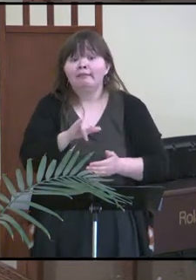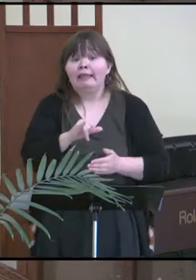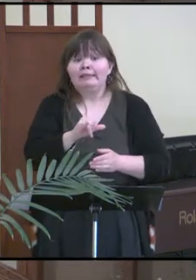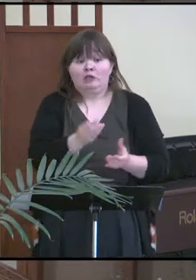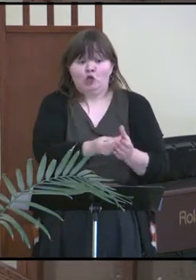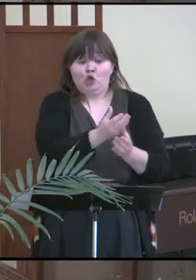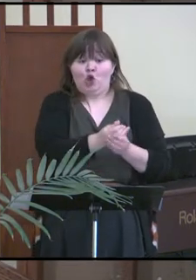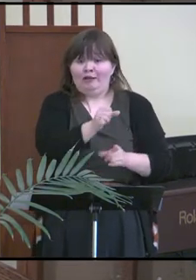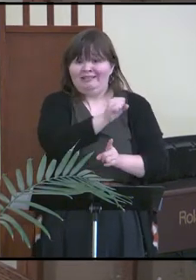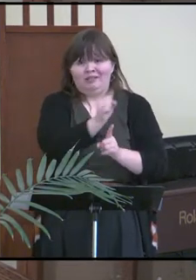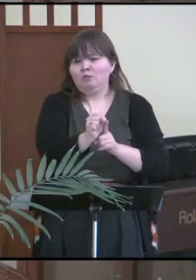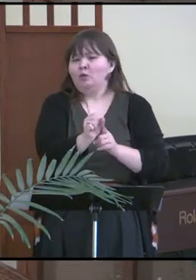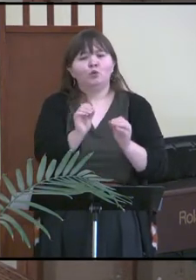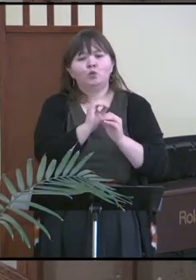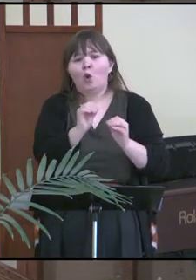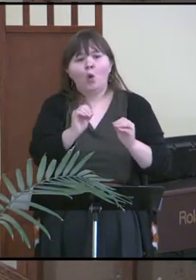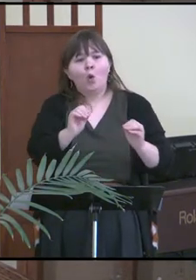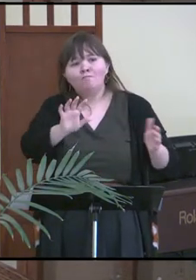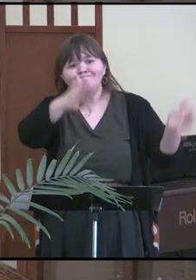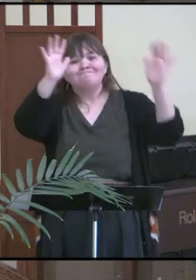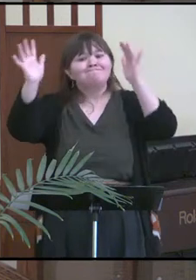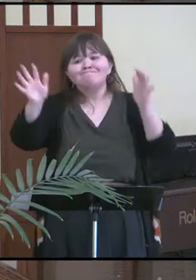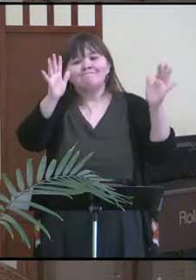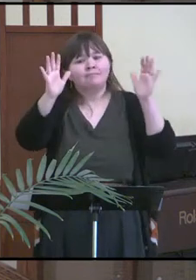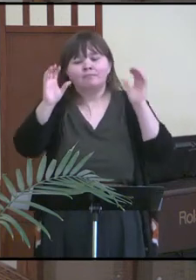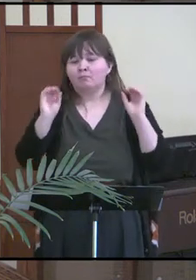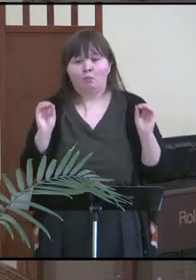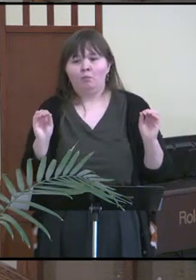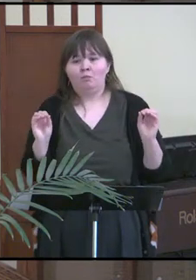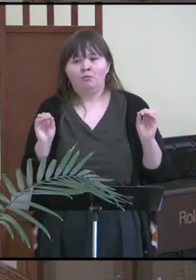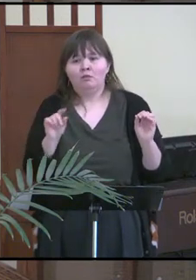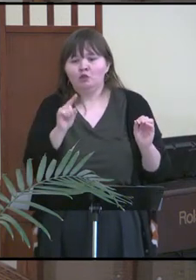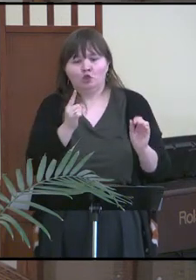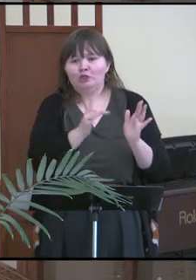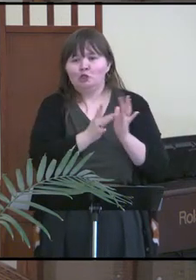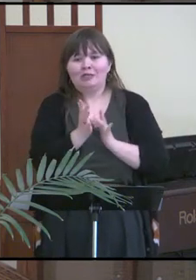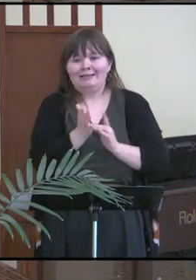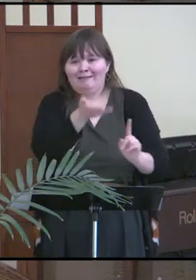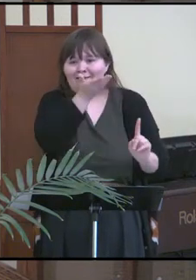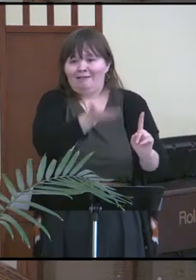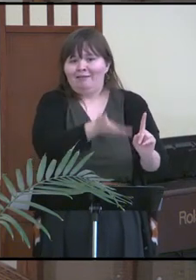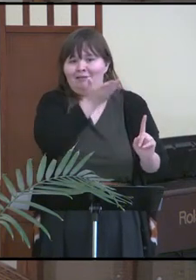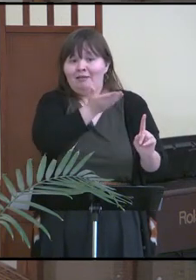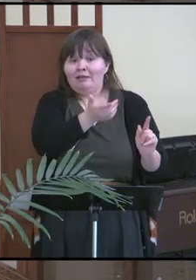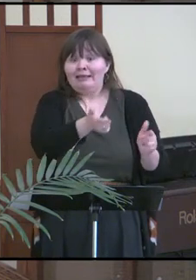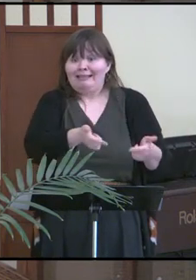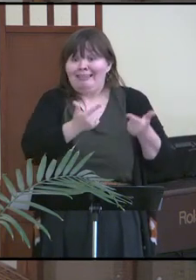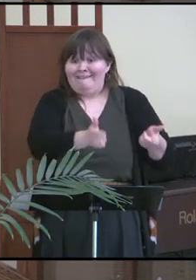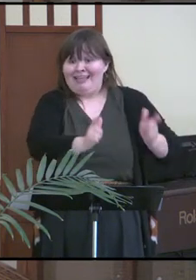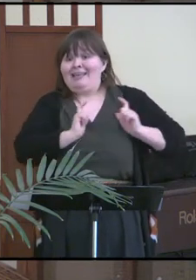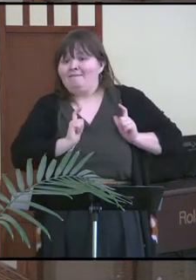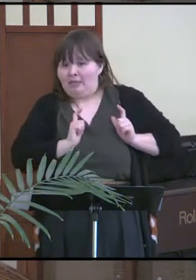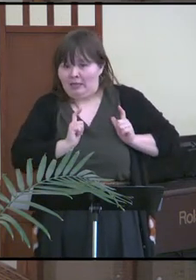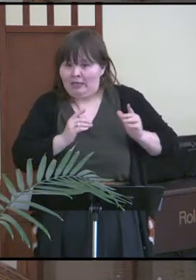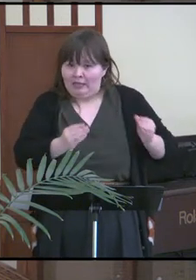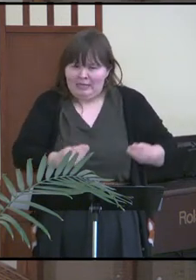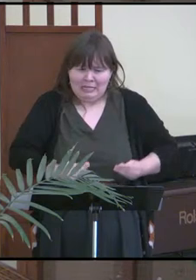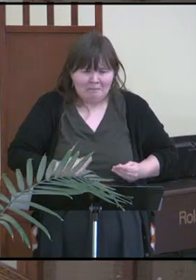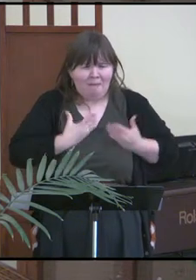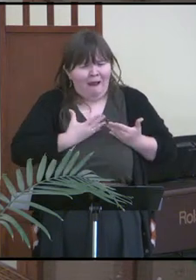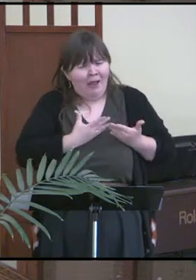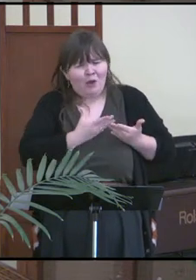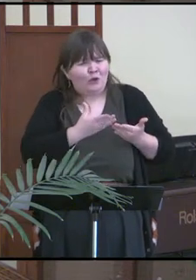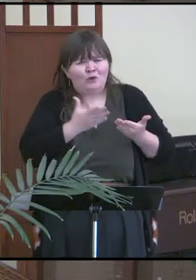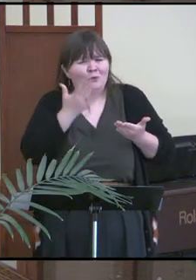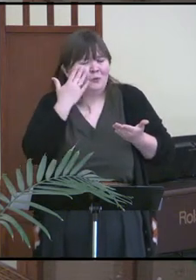is no fanfare. There is just Jesus, who is life-giving, inspired, and drawn to